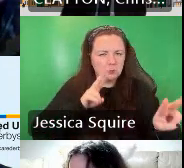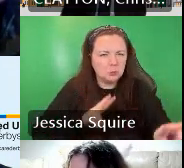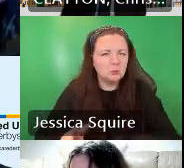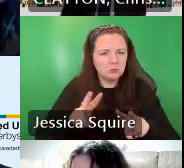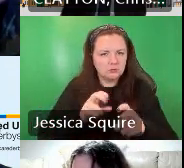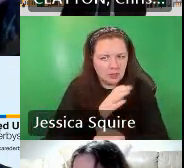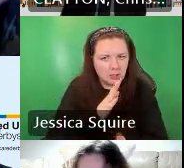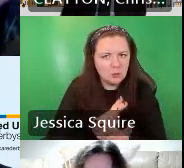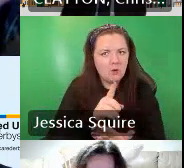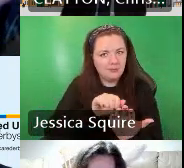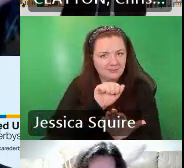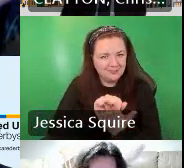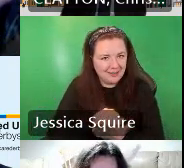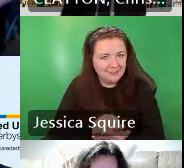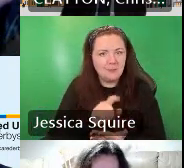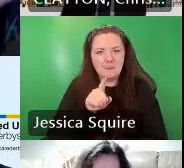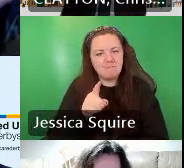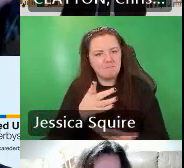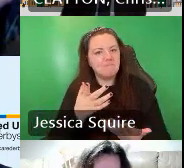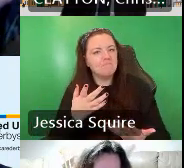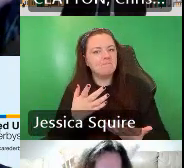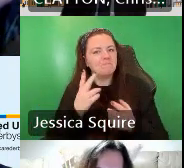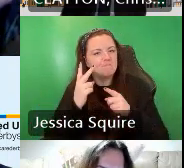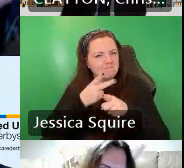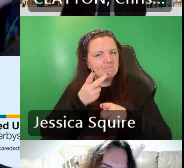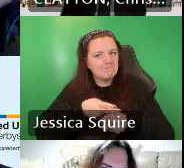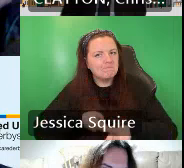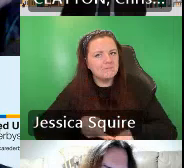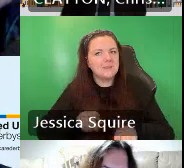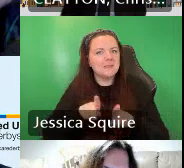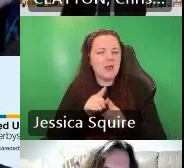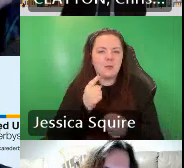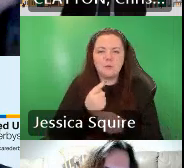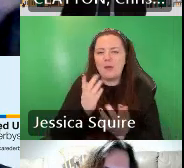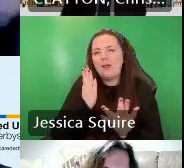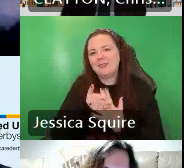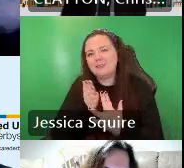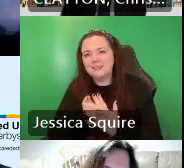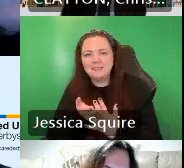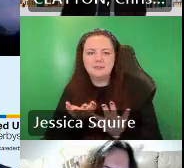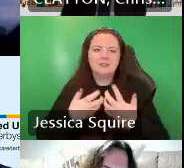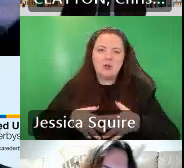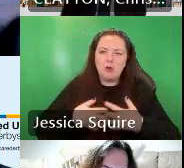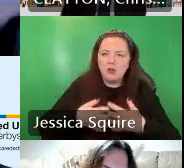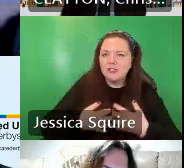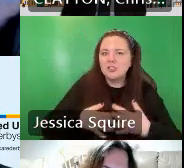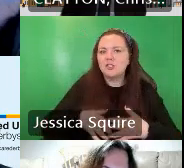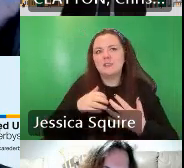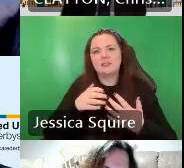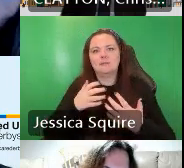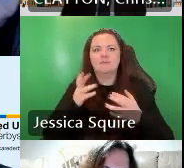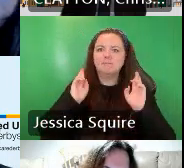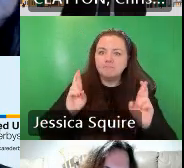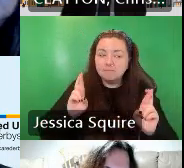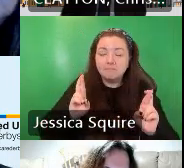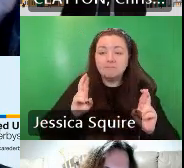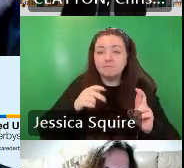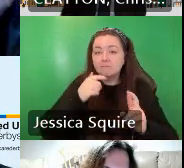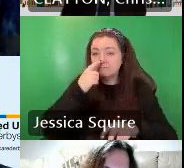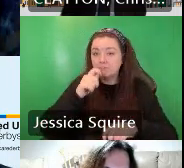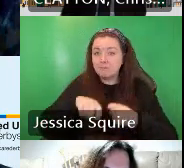of it is about access around technology. And obviously that hopefully digital technology can actually